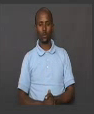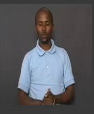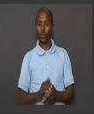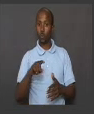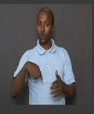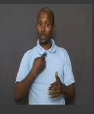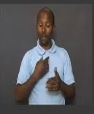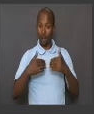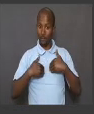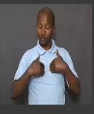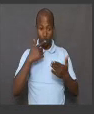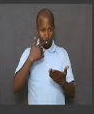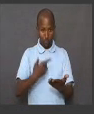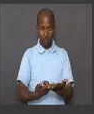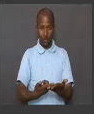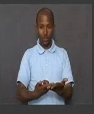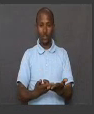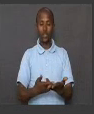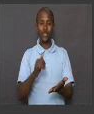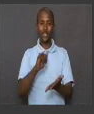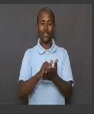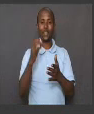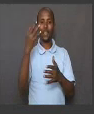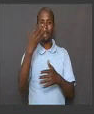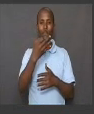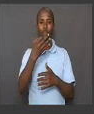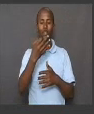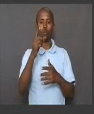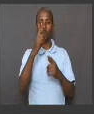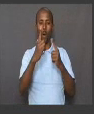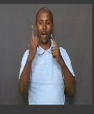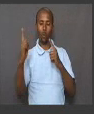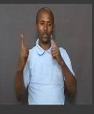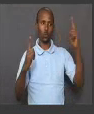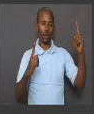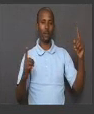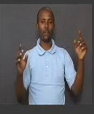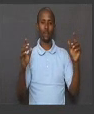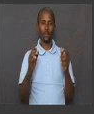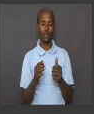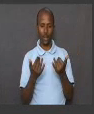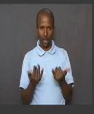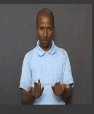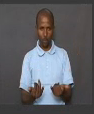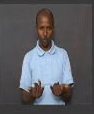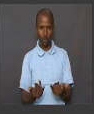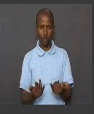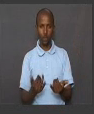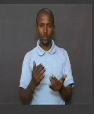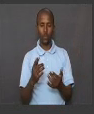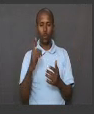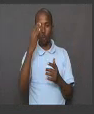So we have proved that f is one-to-one. Now,